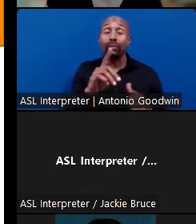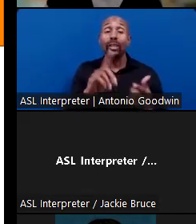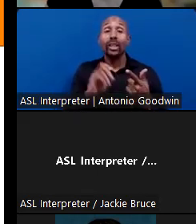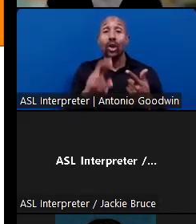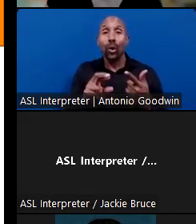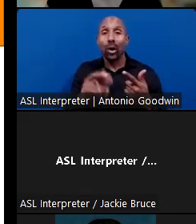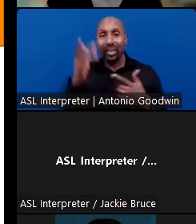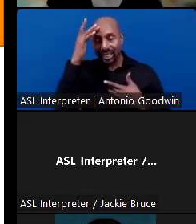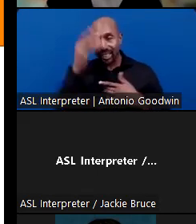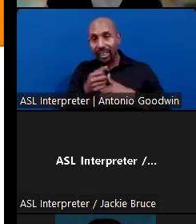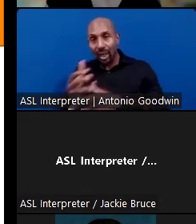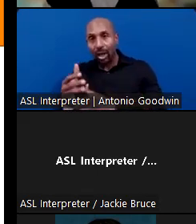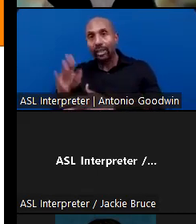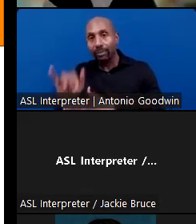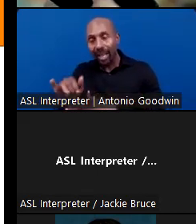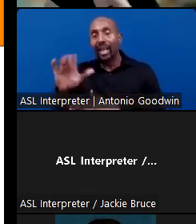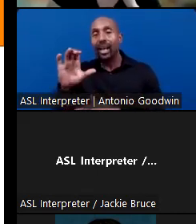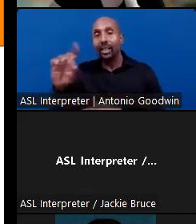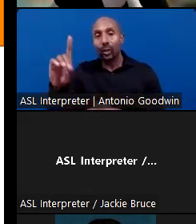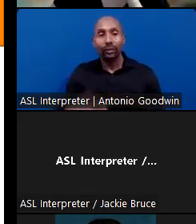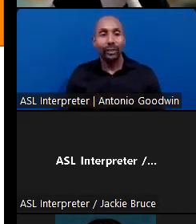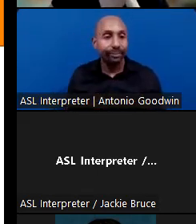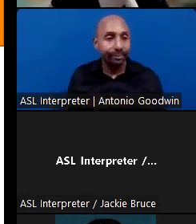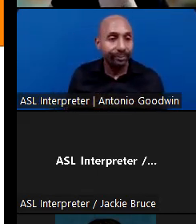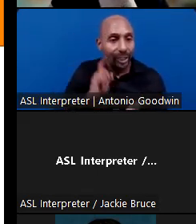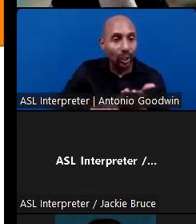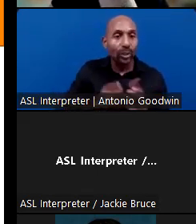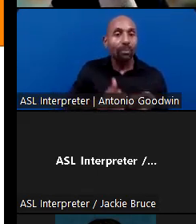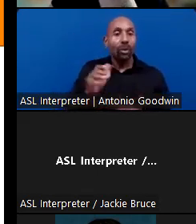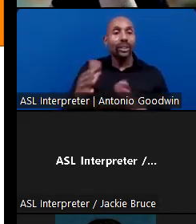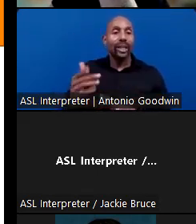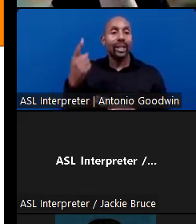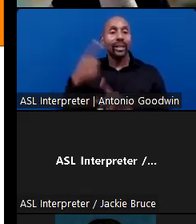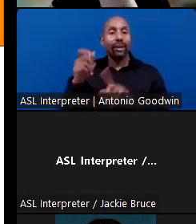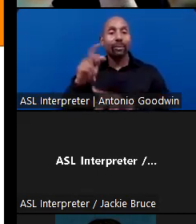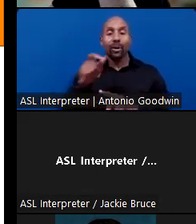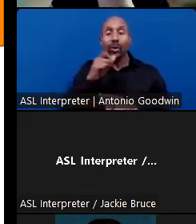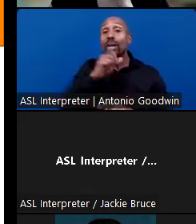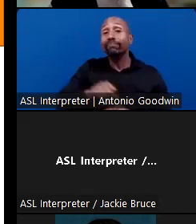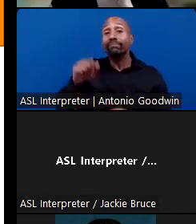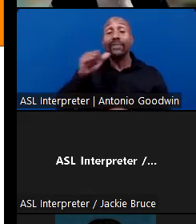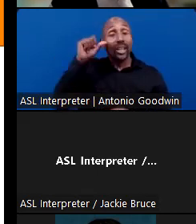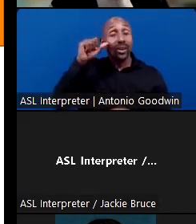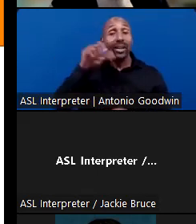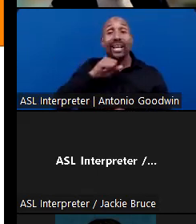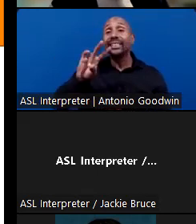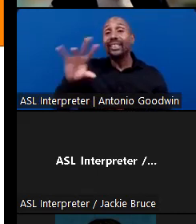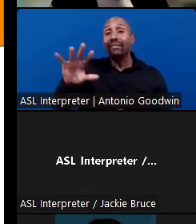adults 75 and older, which is why I made the comment that I was concerned about that hospitalization rate.